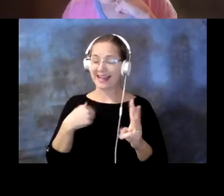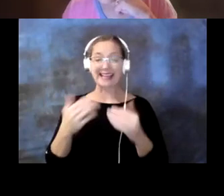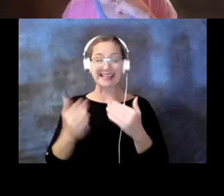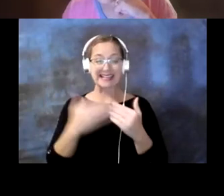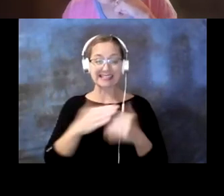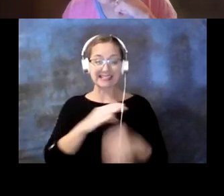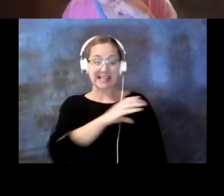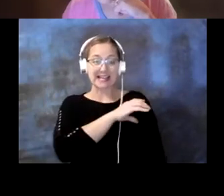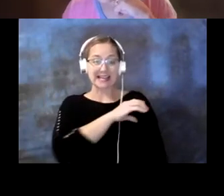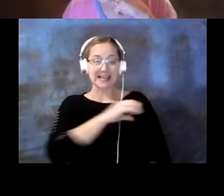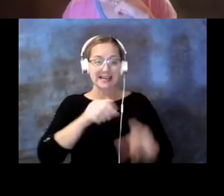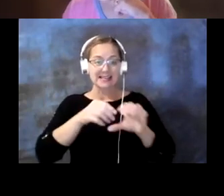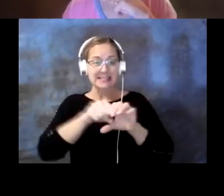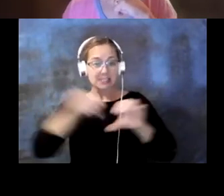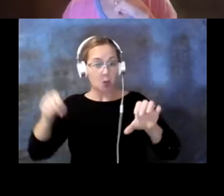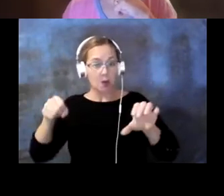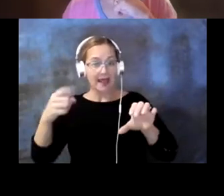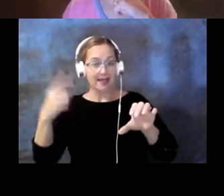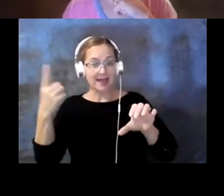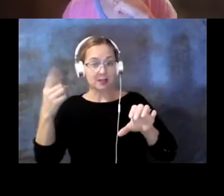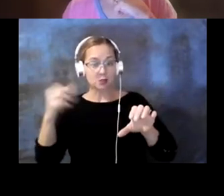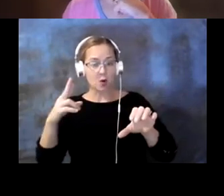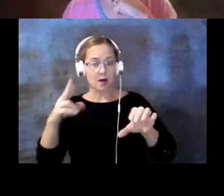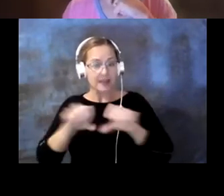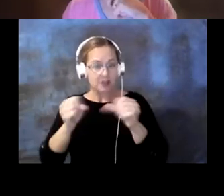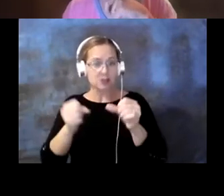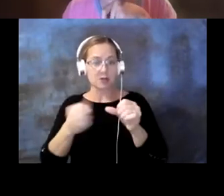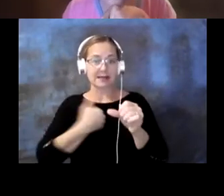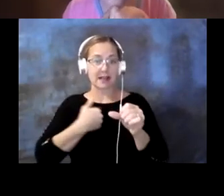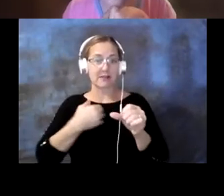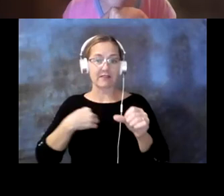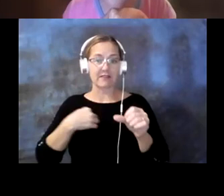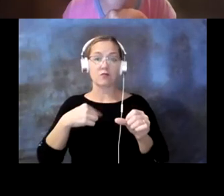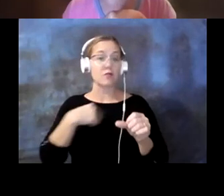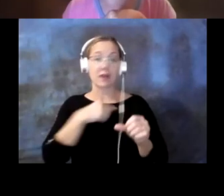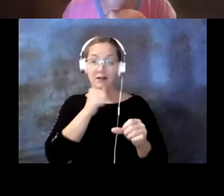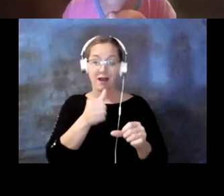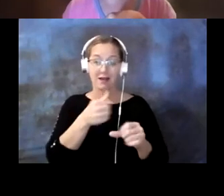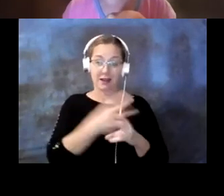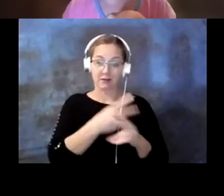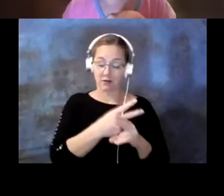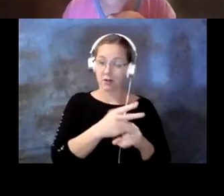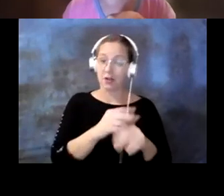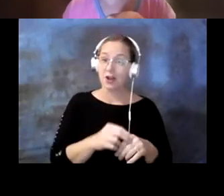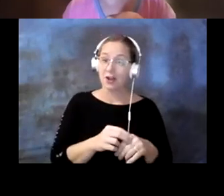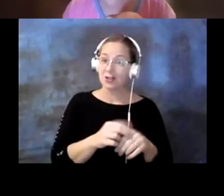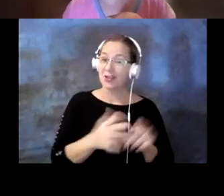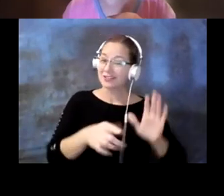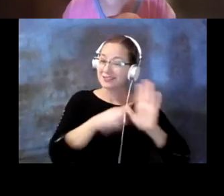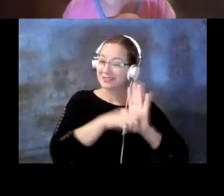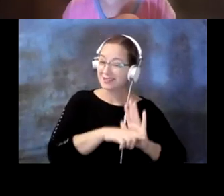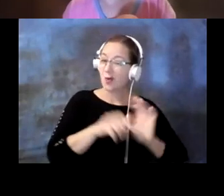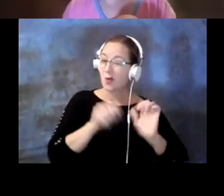injure myself if we're not careful. There is stigma already around sex, and then add in disability, and people are